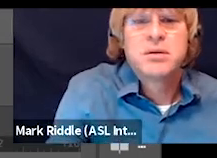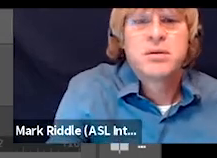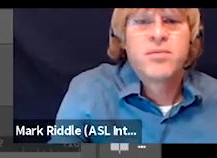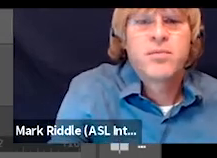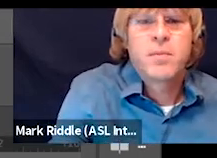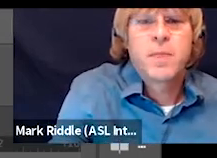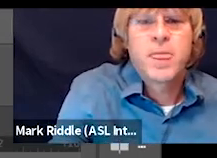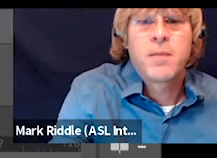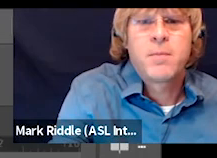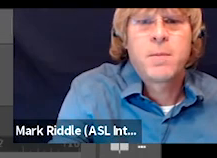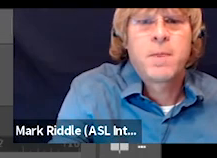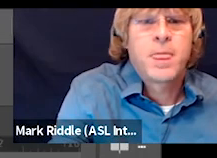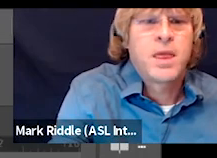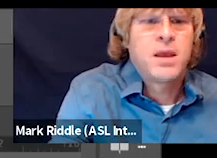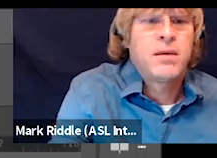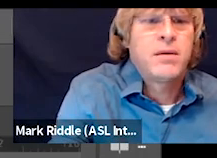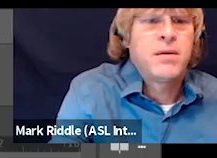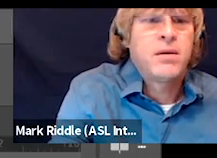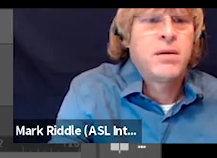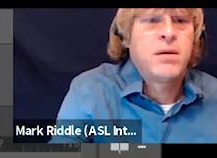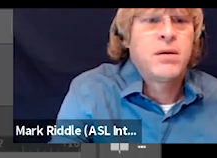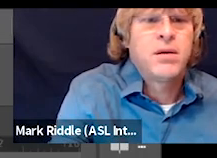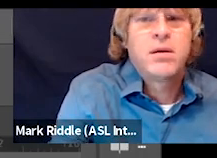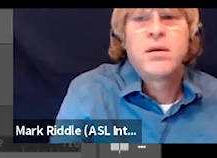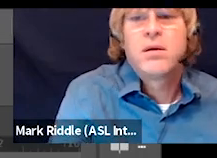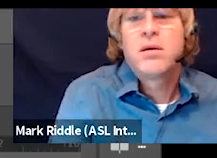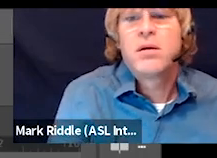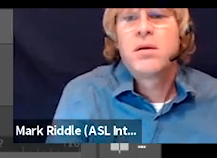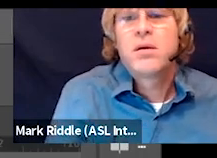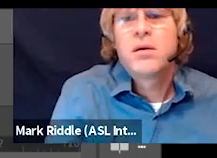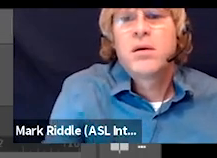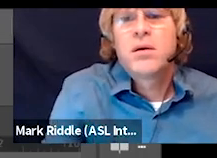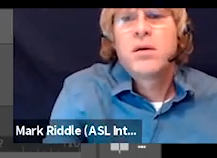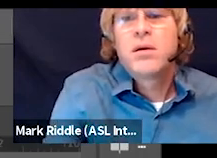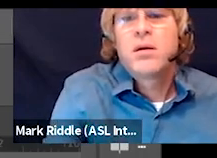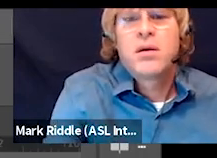one weird screen. Let me go back.